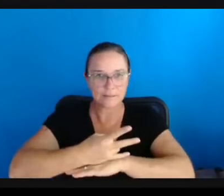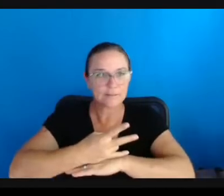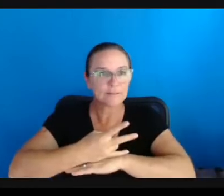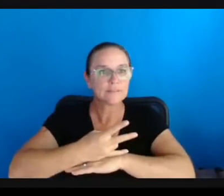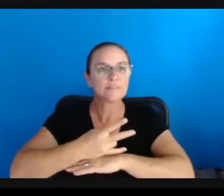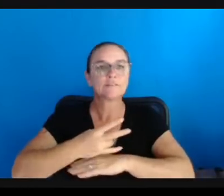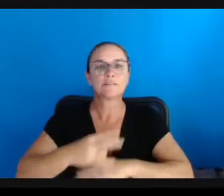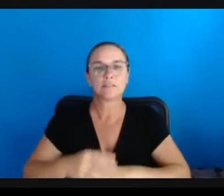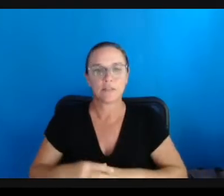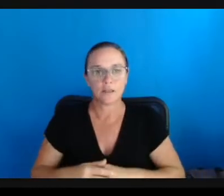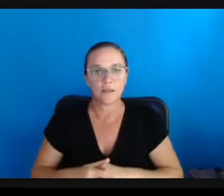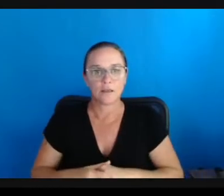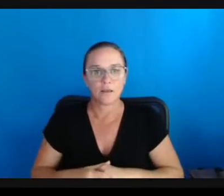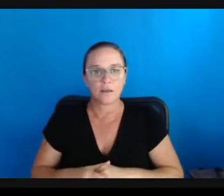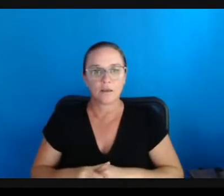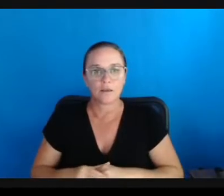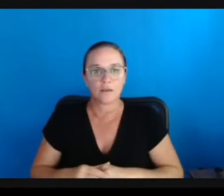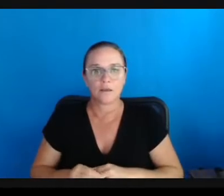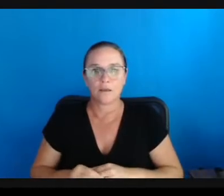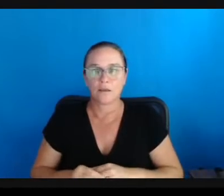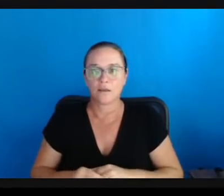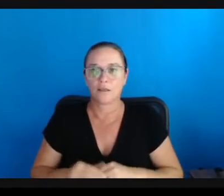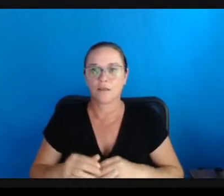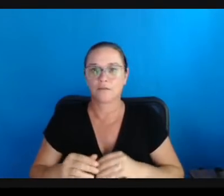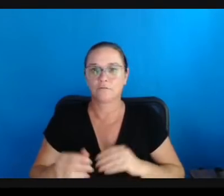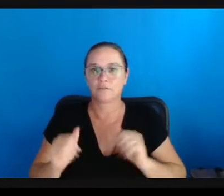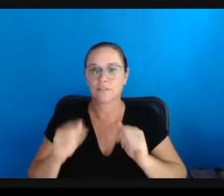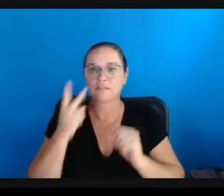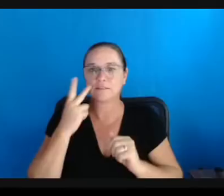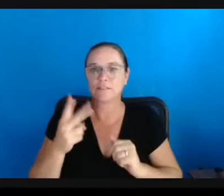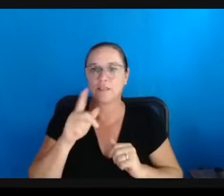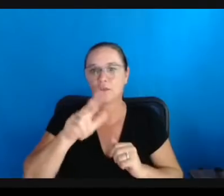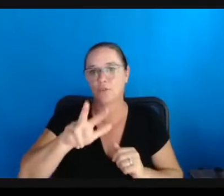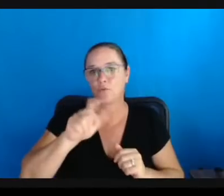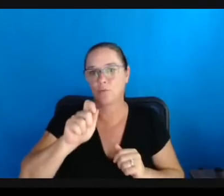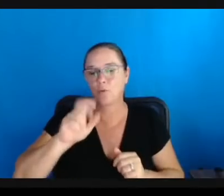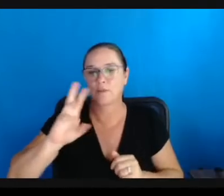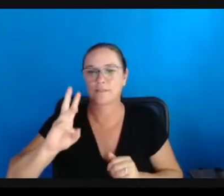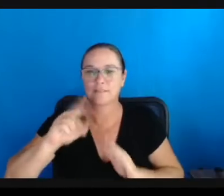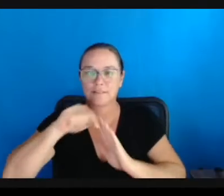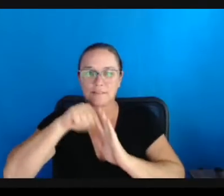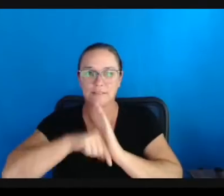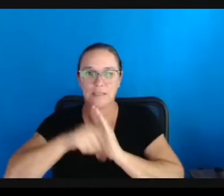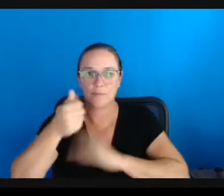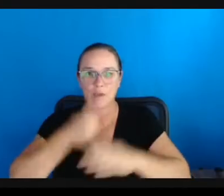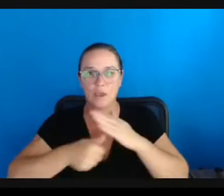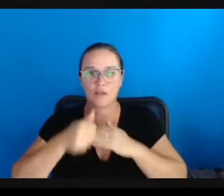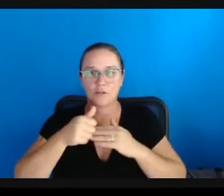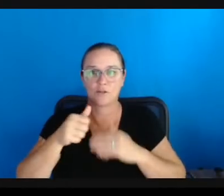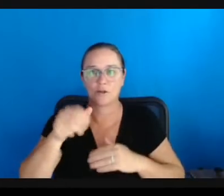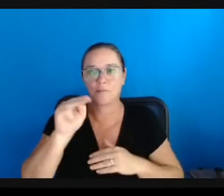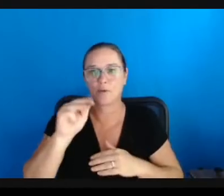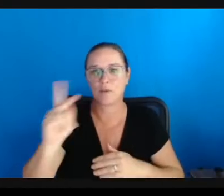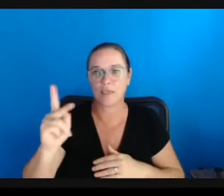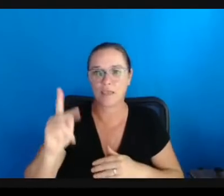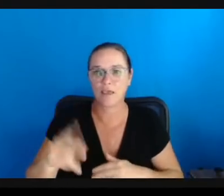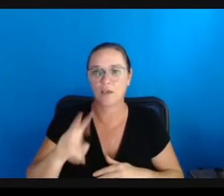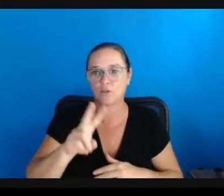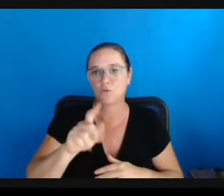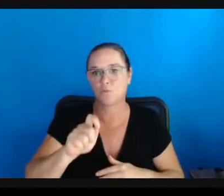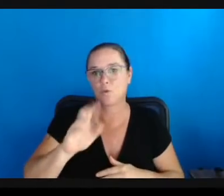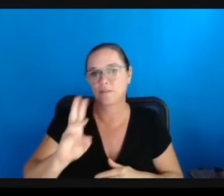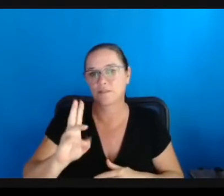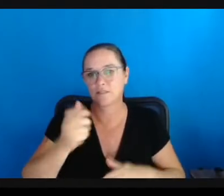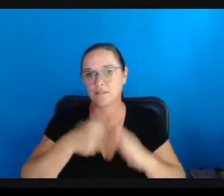So here we do show 3.6 deep under Mauna Kea, 2.6 under